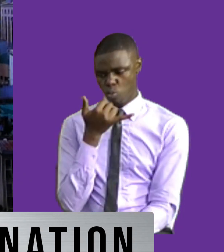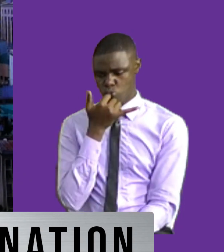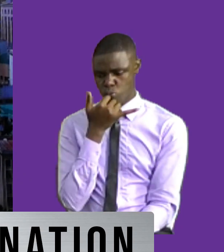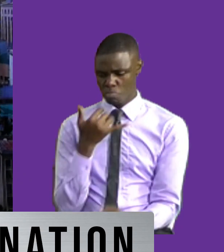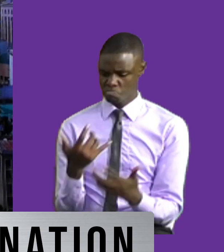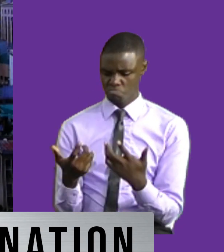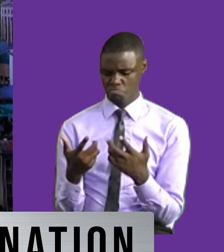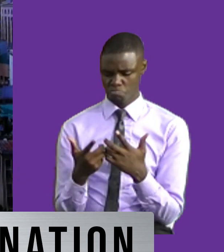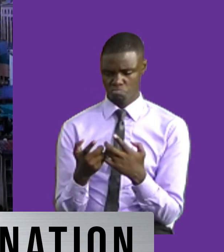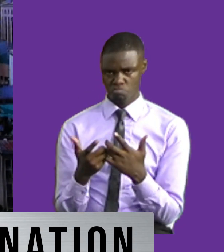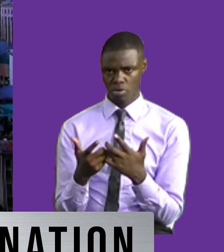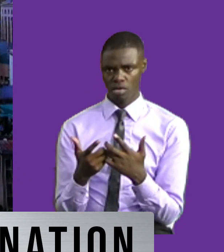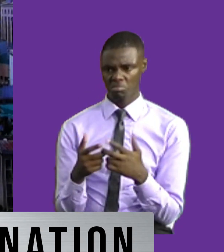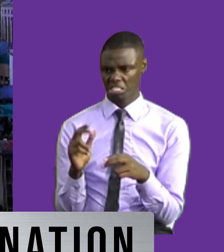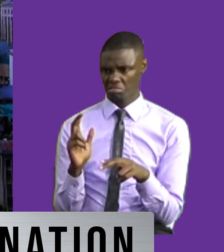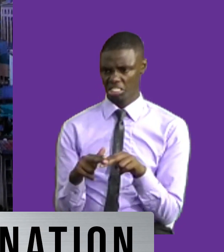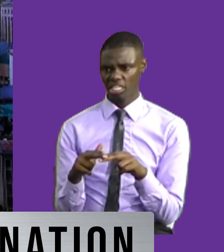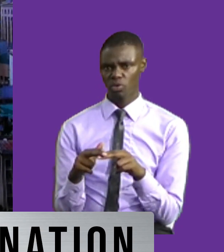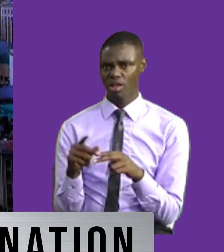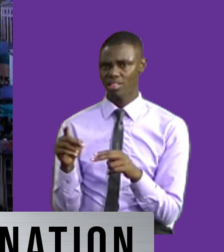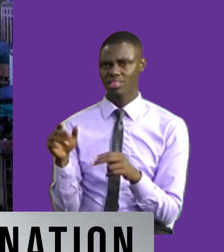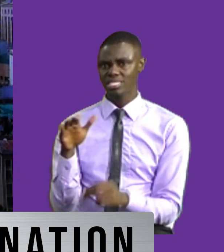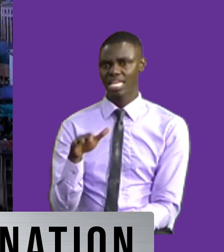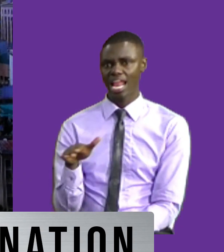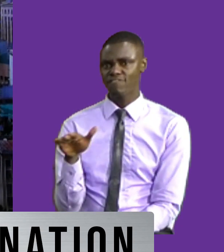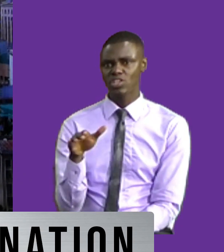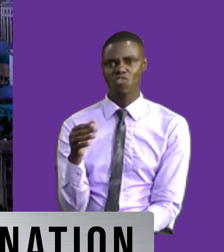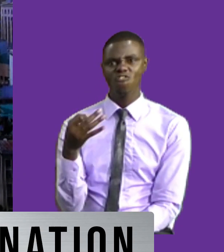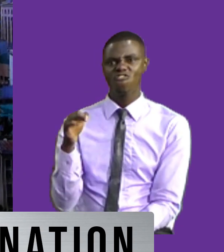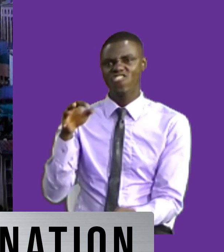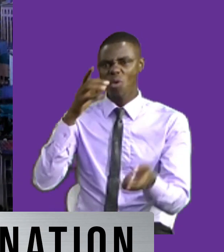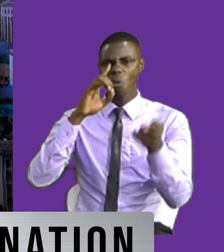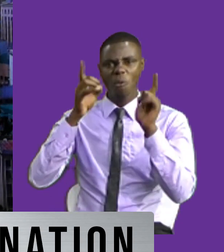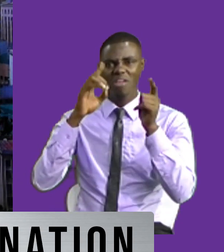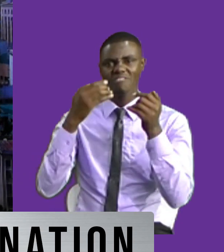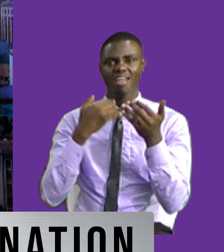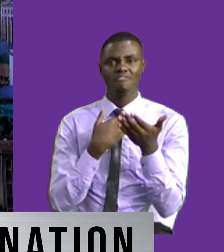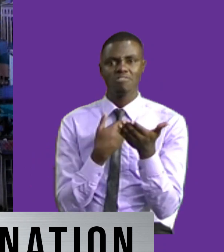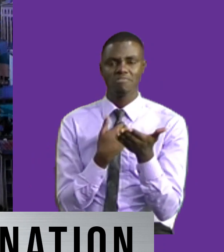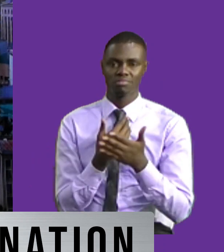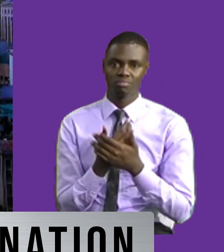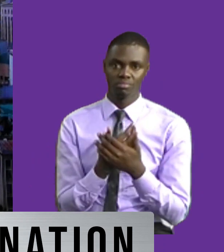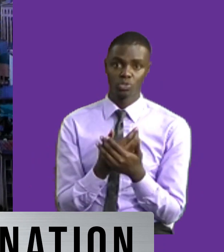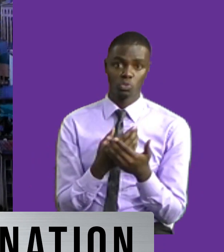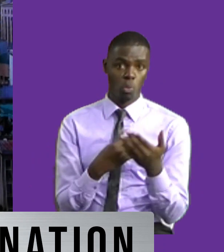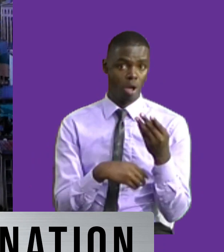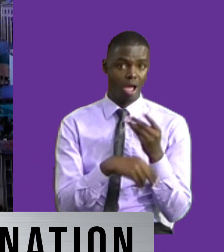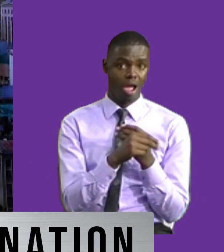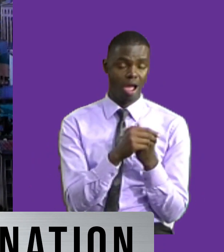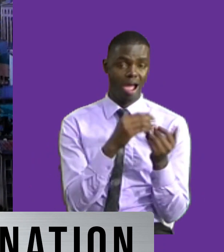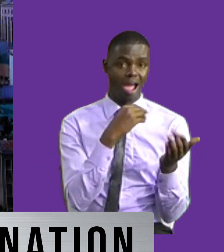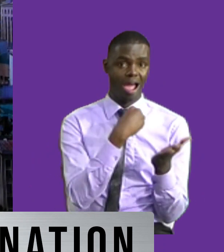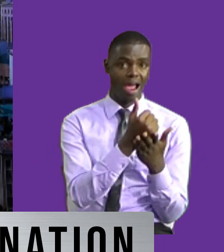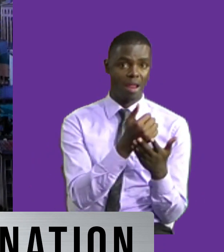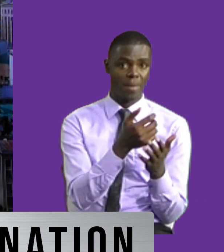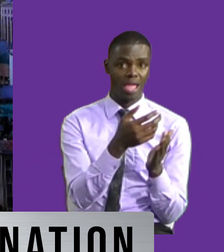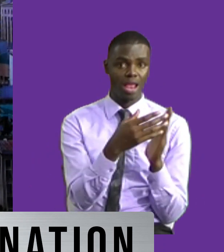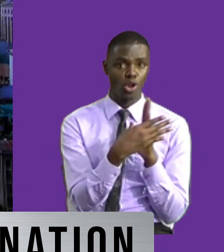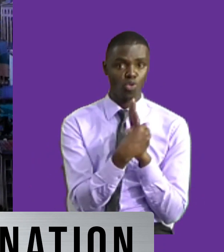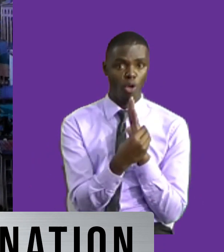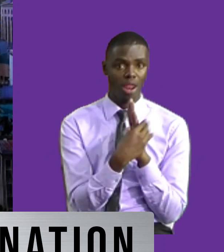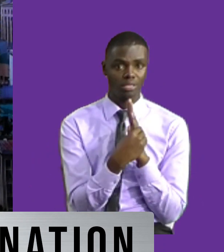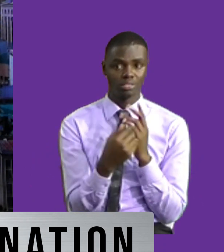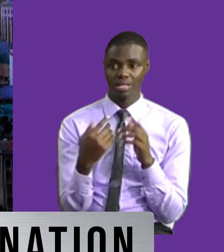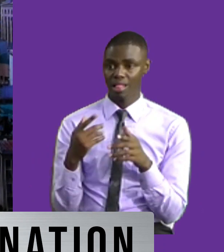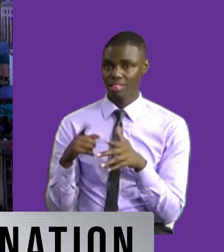somewhere. Then probably this is an avenue, free Wi-Fi. Well, Jonah, that is right.